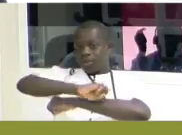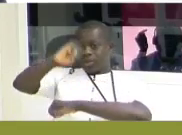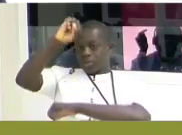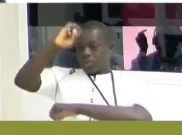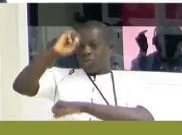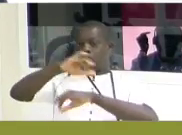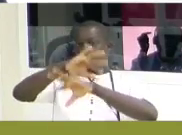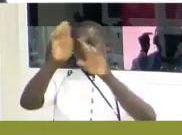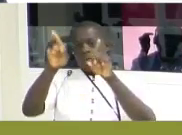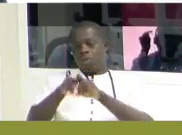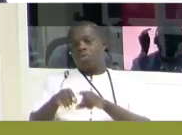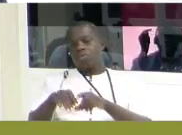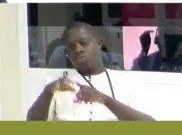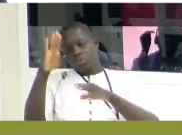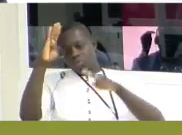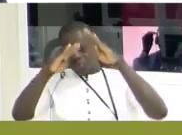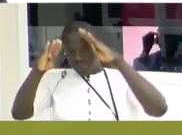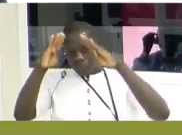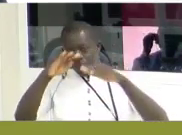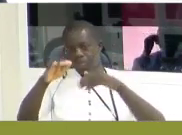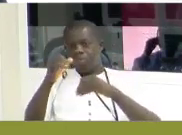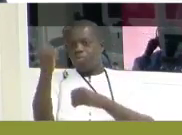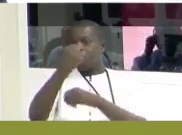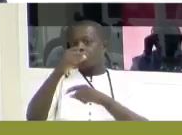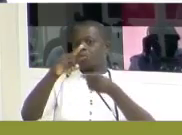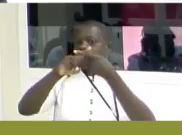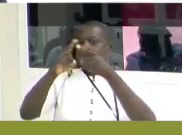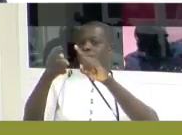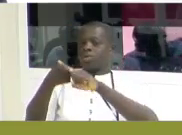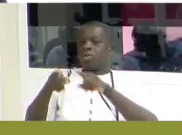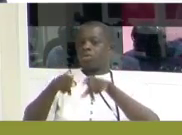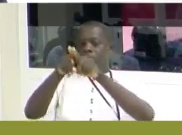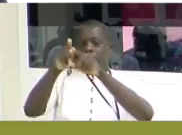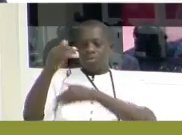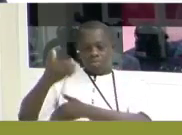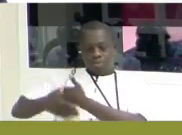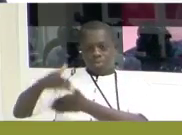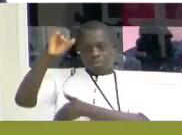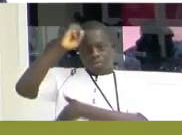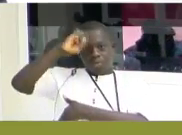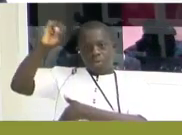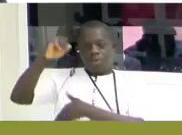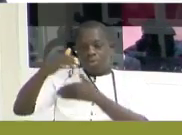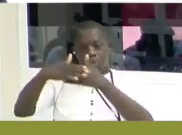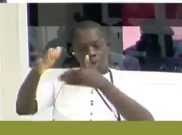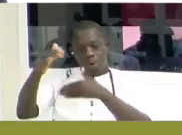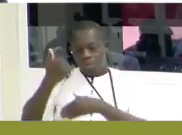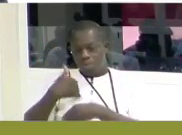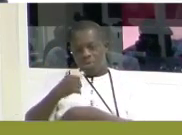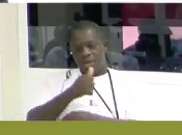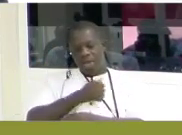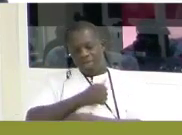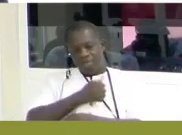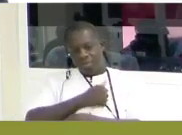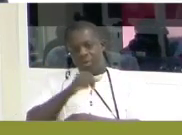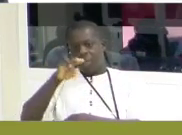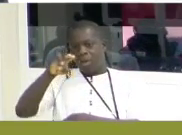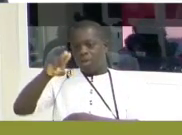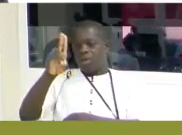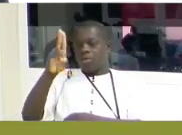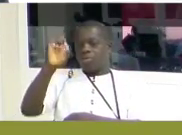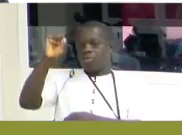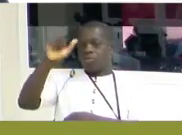because of his connection at State House, because of his closeness to the president. So many people fear Musa at that time.